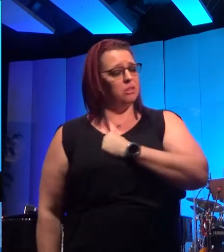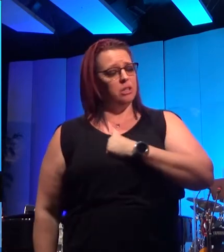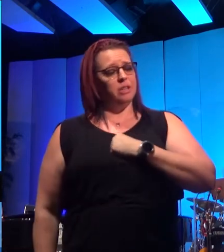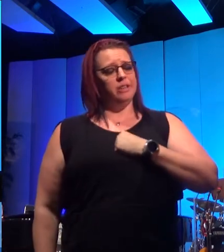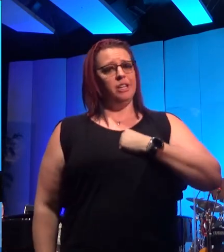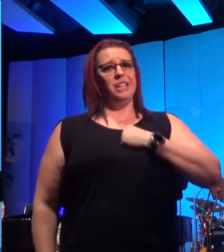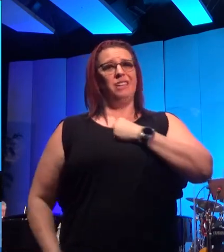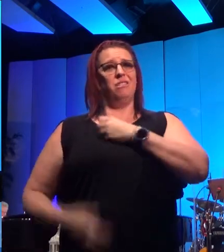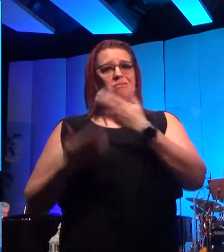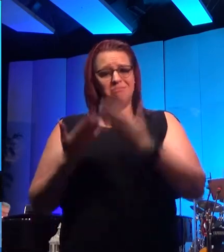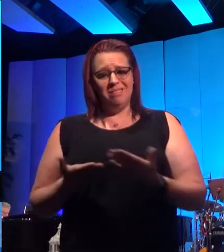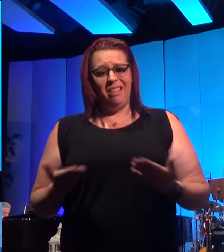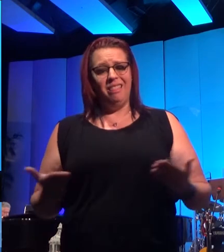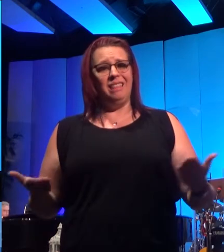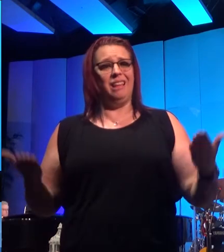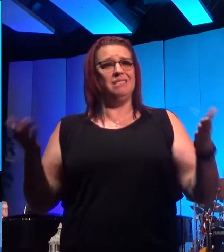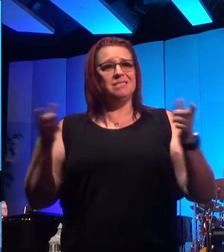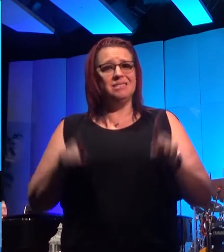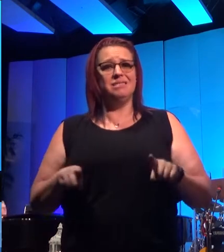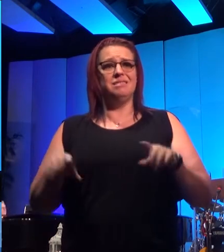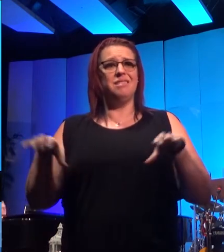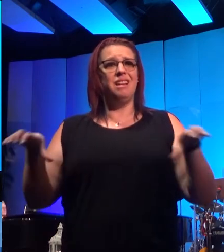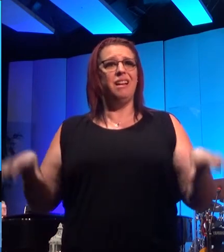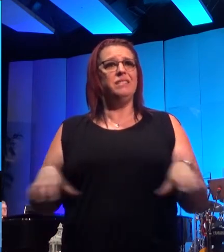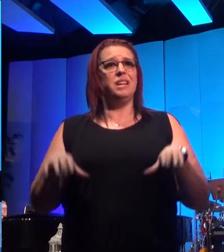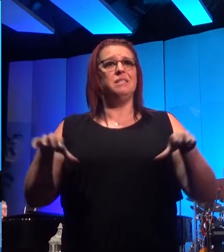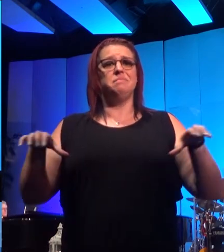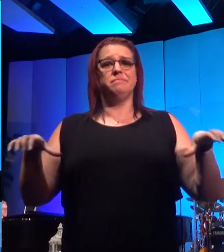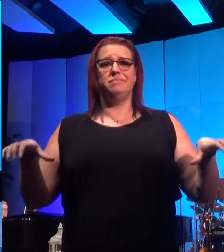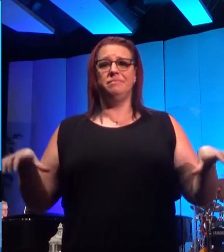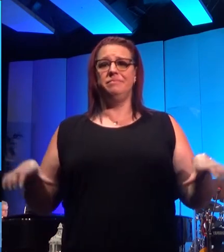regret things that I've done,